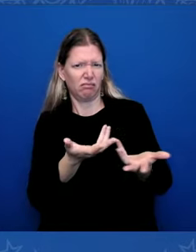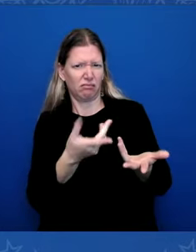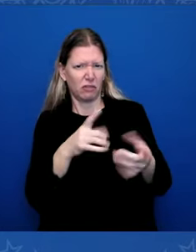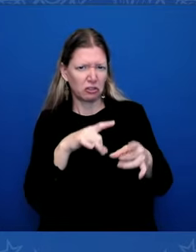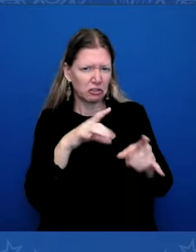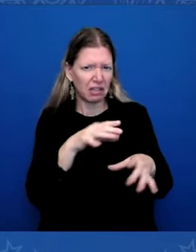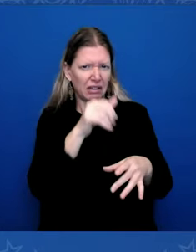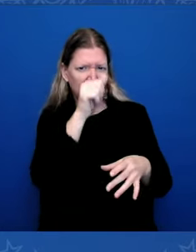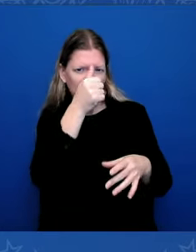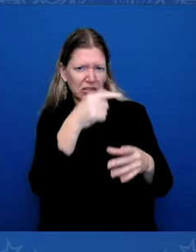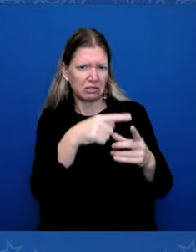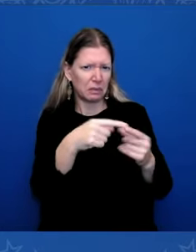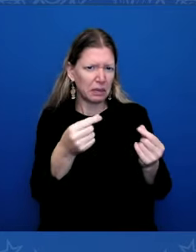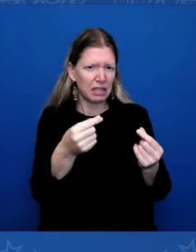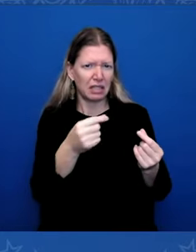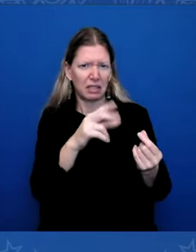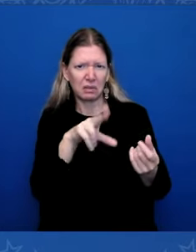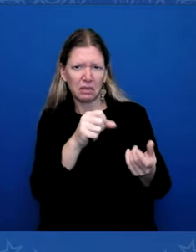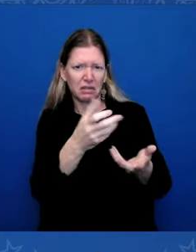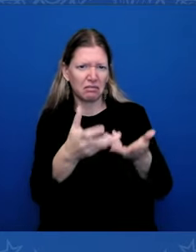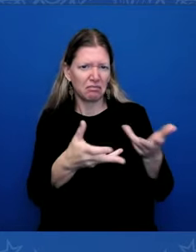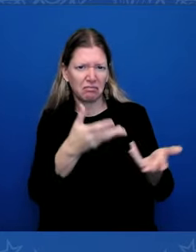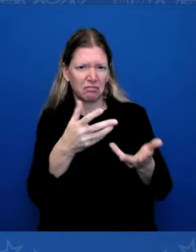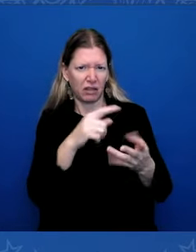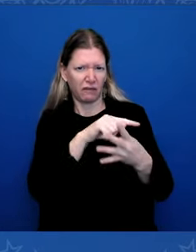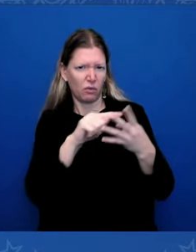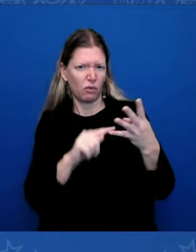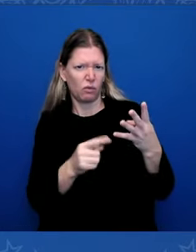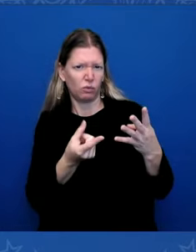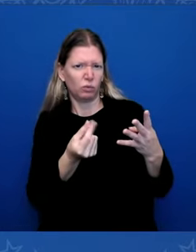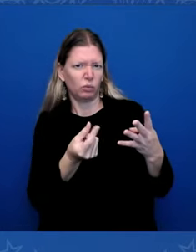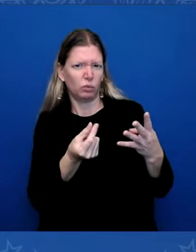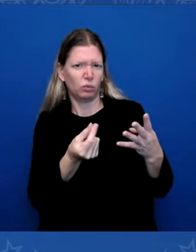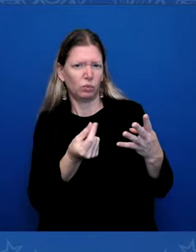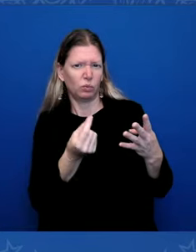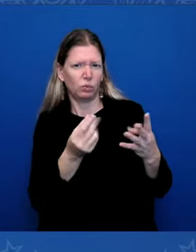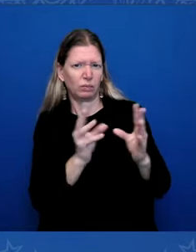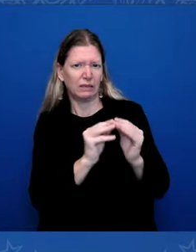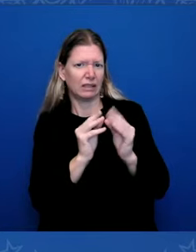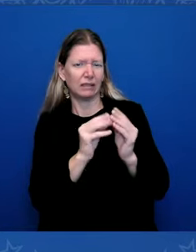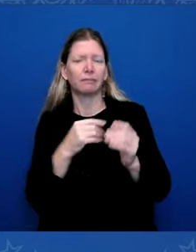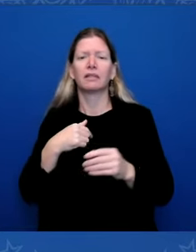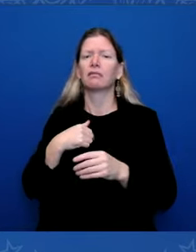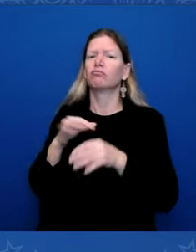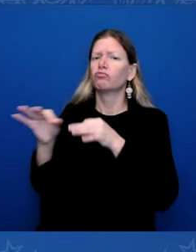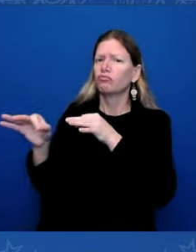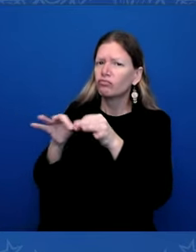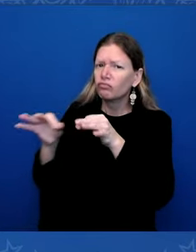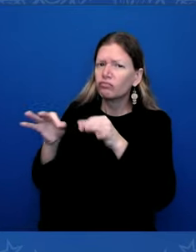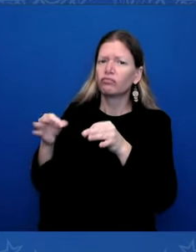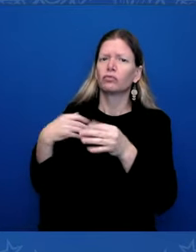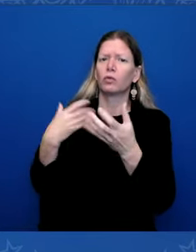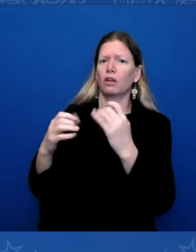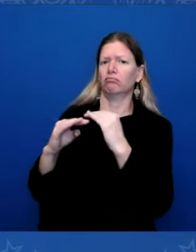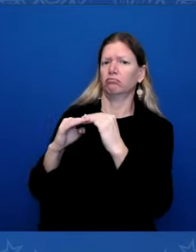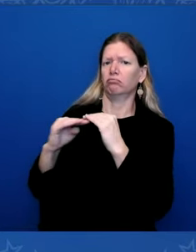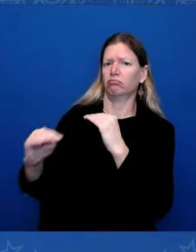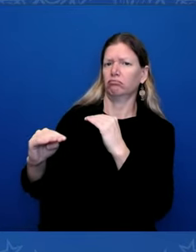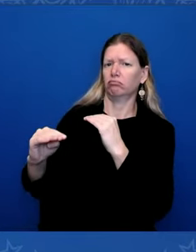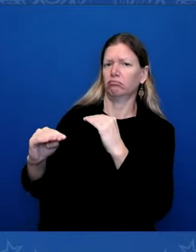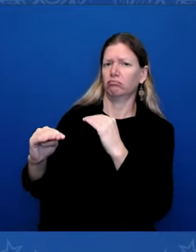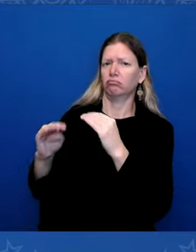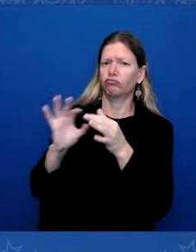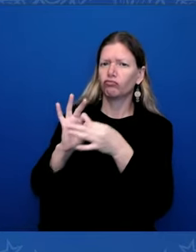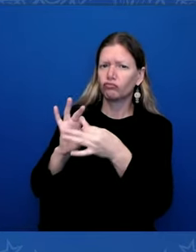States. And I said, to maintain stability. It's not about isolating China. It's about making sure the rules of the road, everything